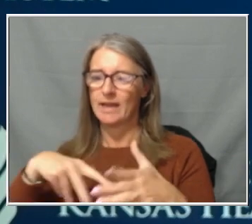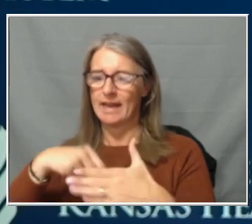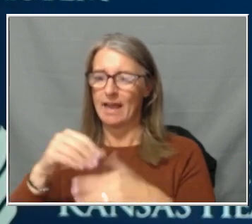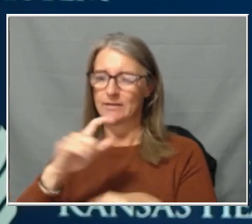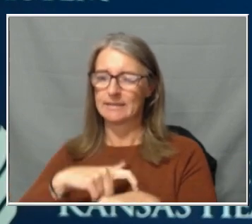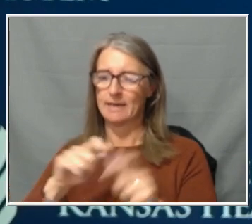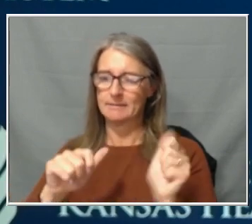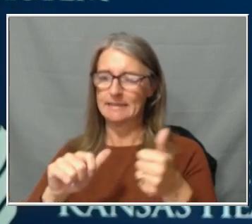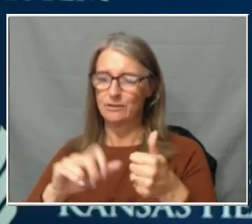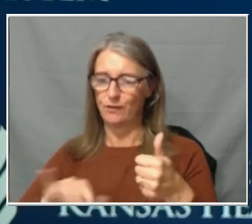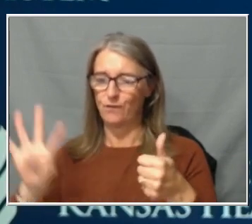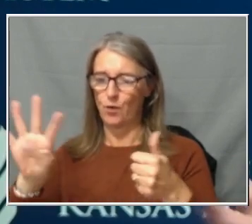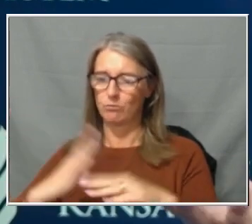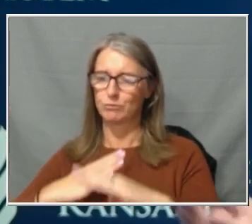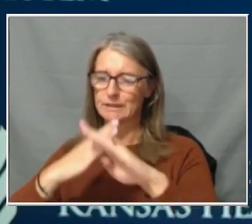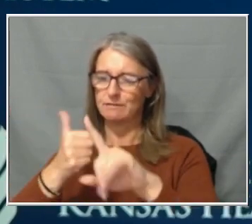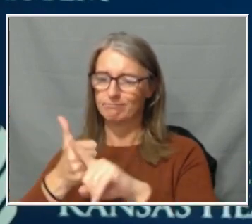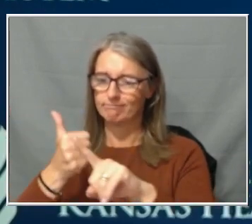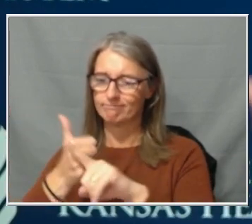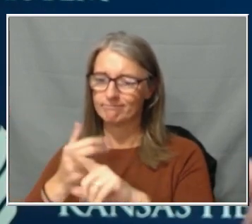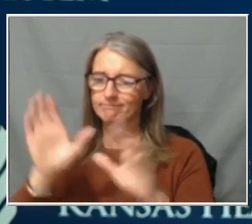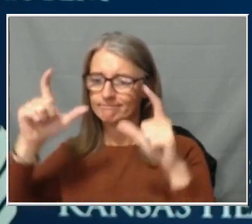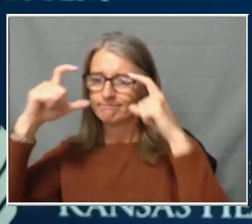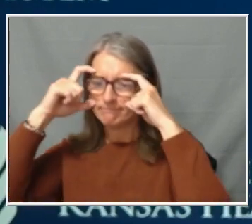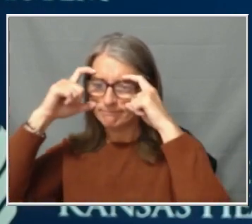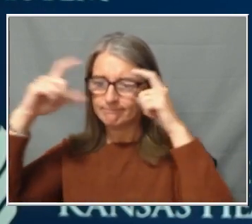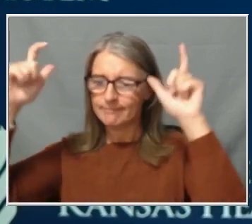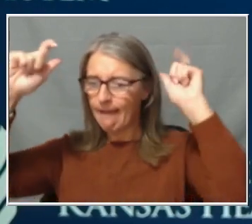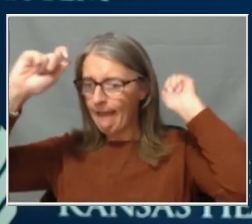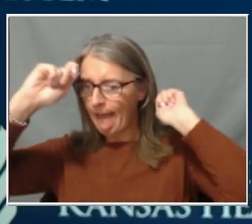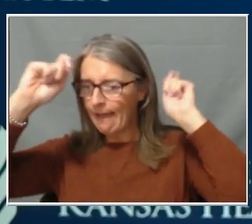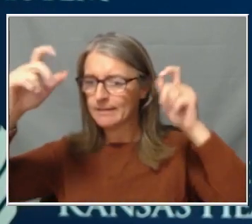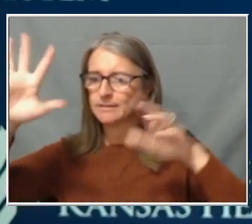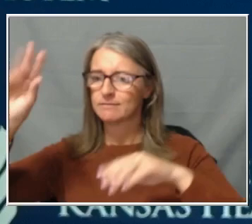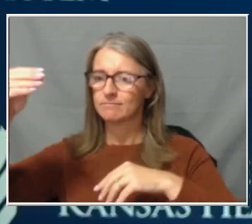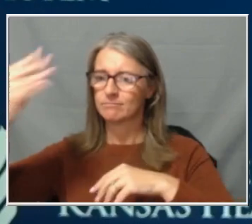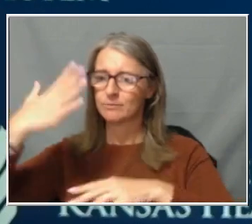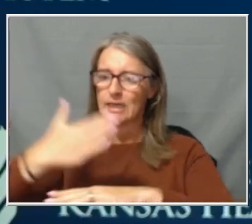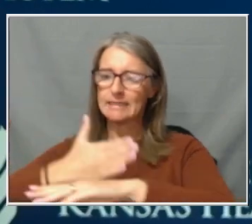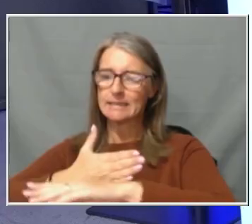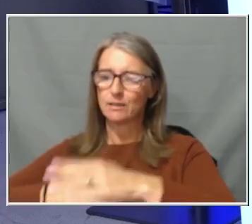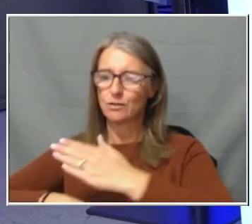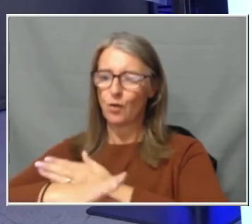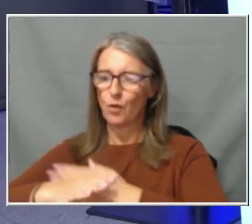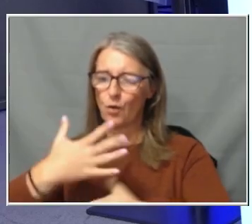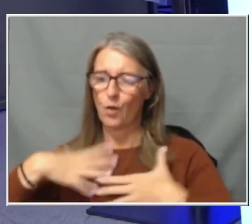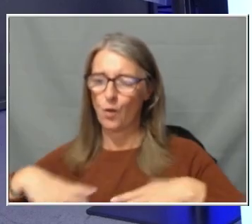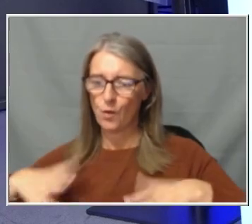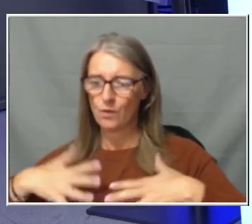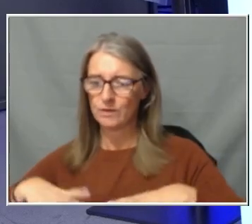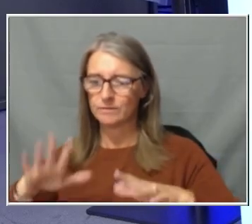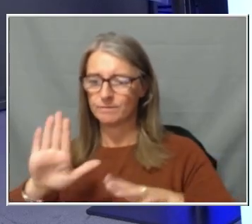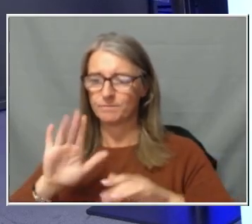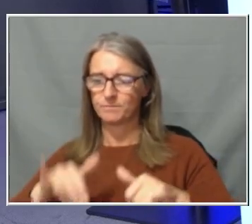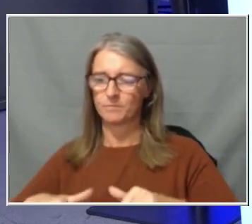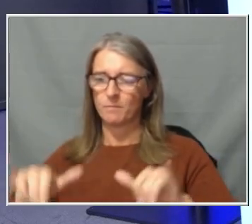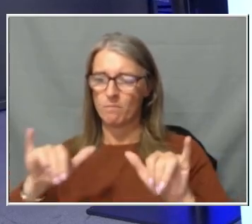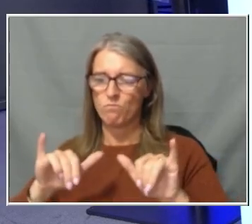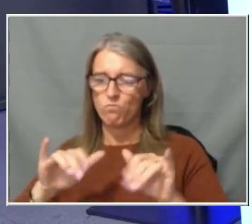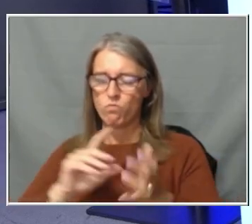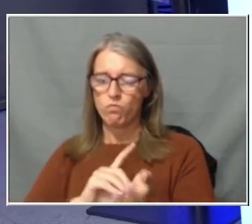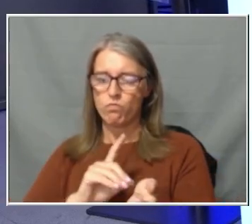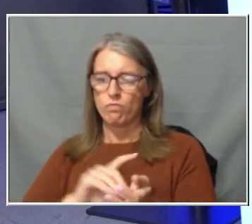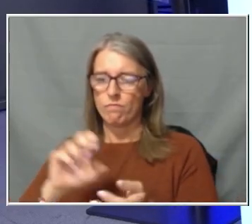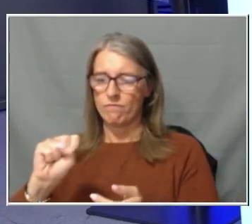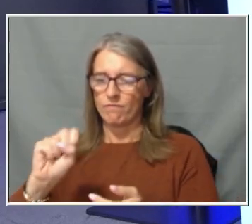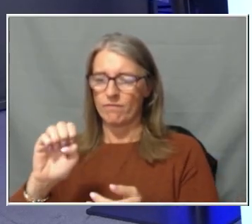protect yourself. Sunglasses, hats, sun protective clothing. What's your routine, Yeah, Dr. Selby? So this is what I